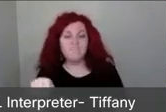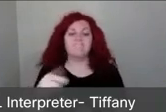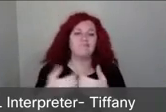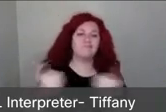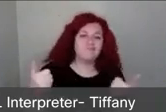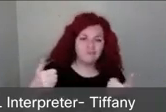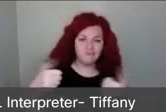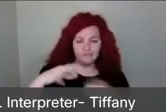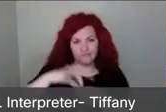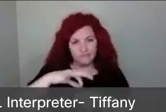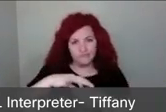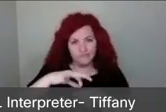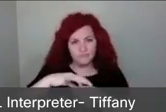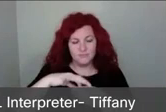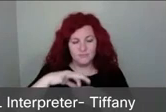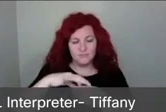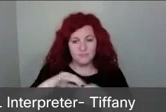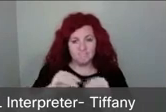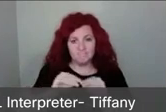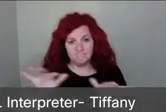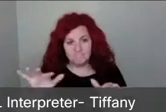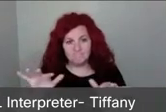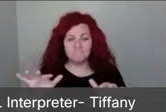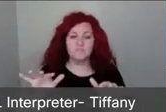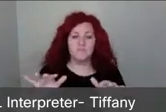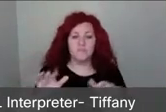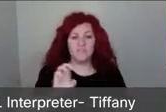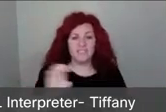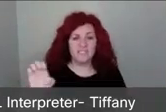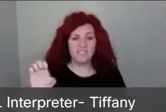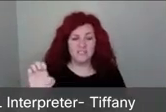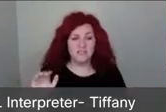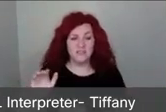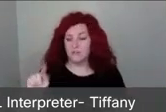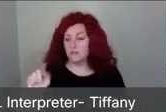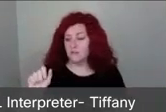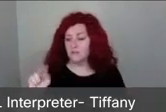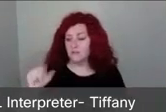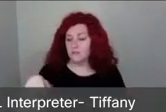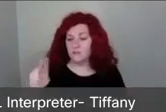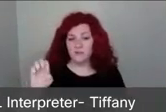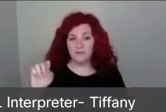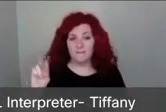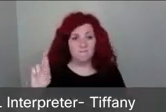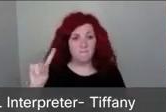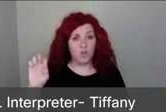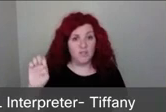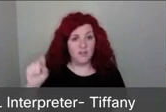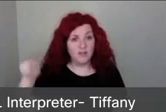voting, that separates the voting spread that is in the eastern side of Tanque Verde. Tanque Verde needs to be able